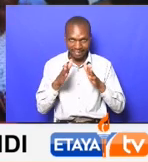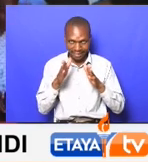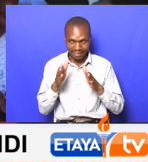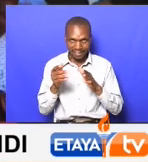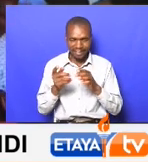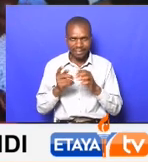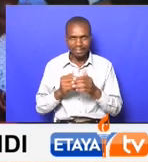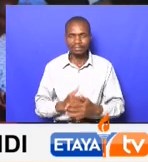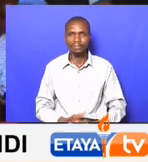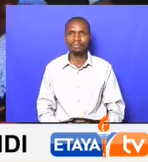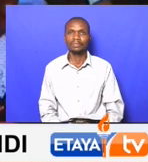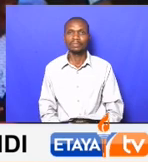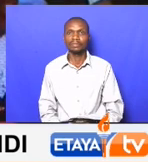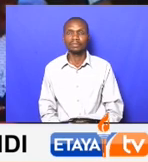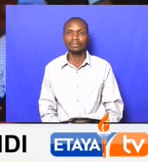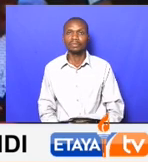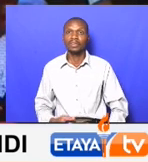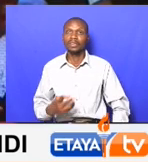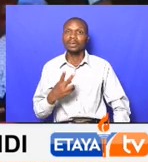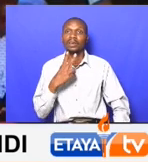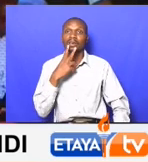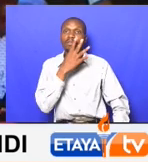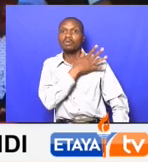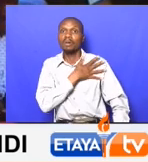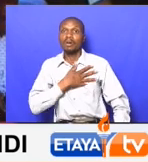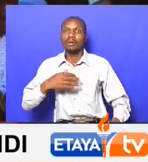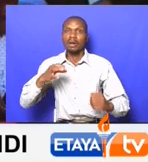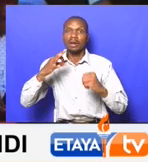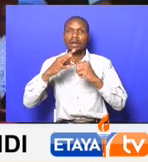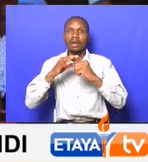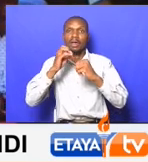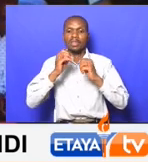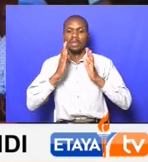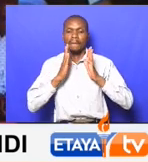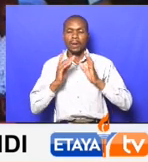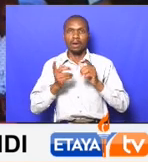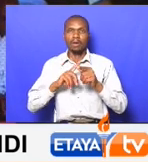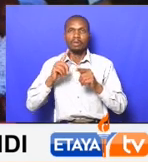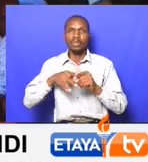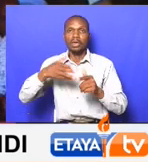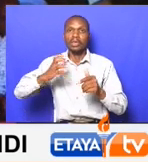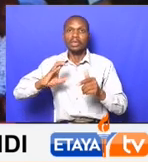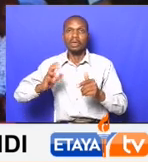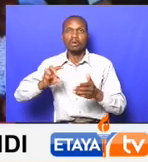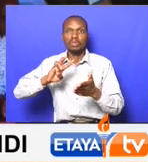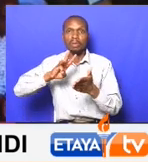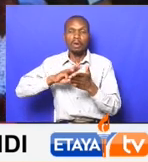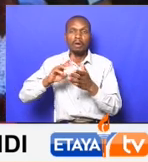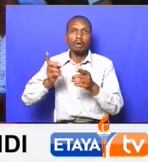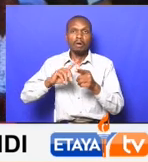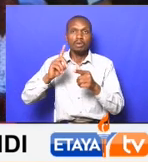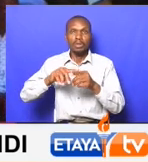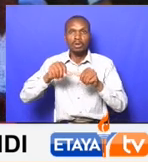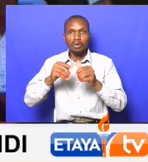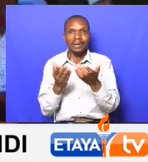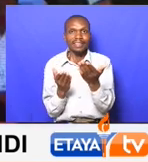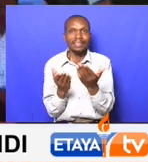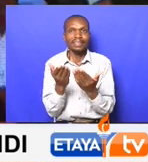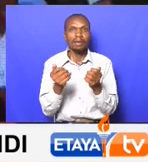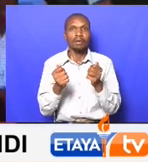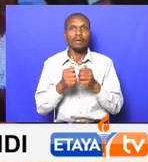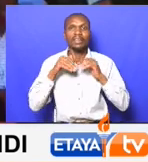Recruited the 280 agripreneurs in the county to provide extension services to our